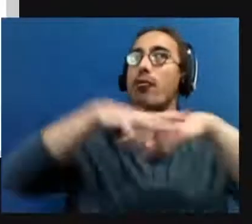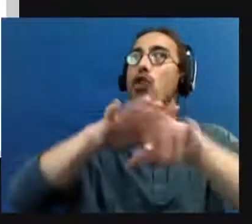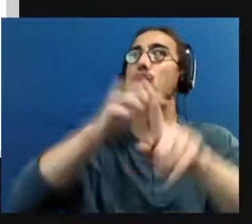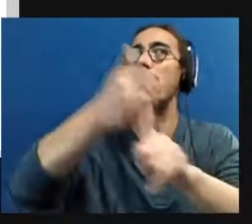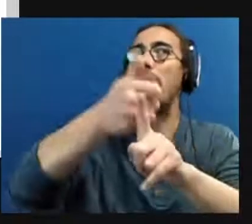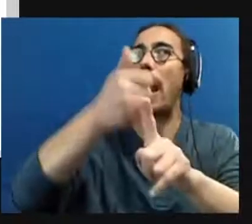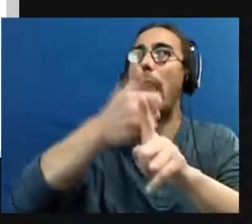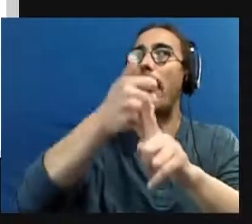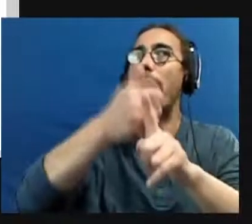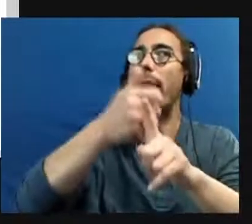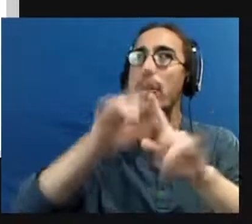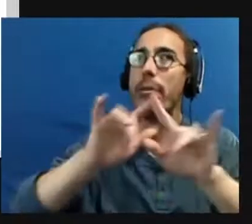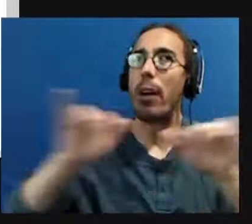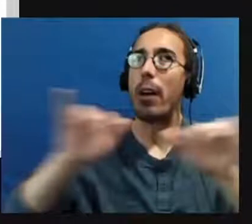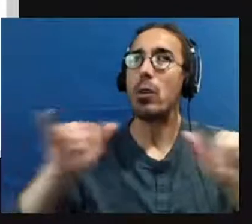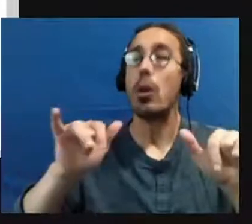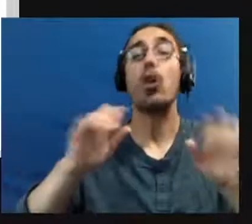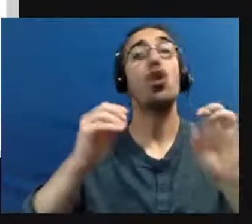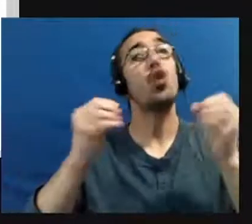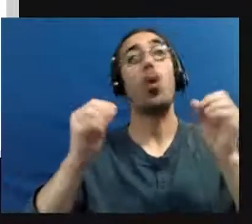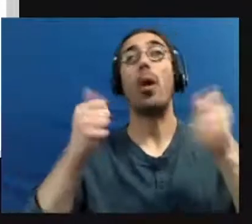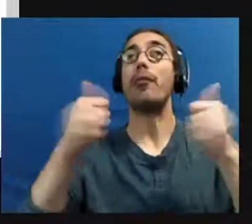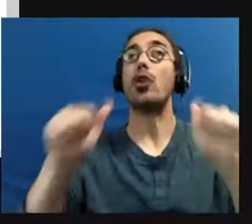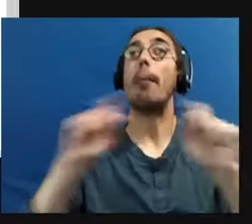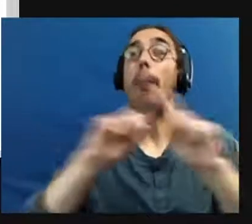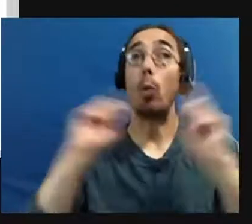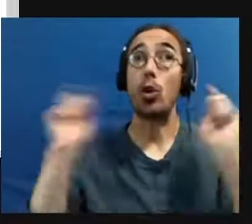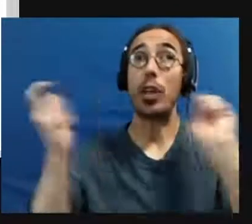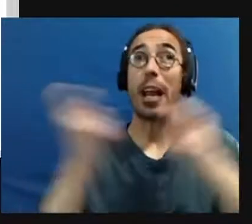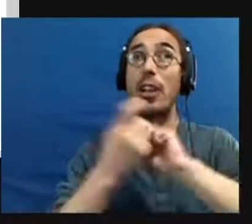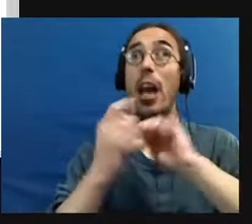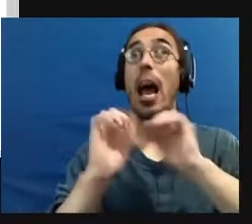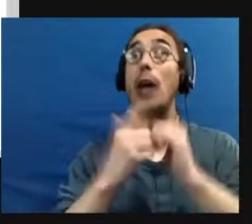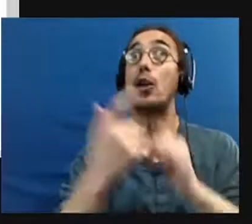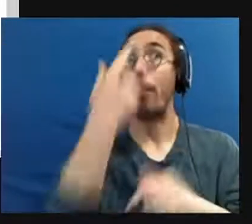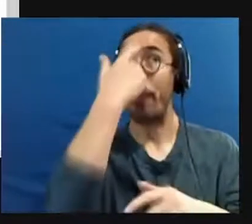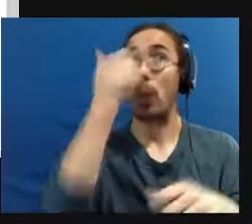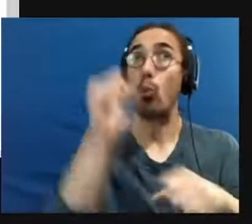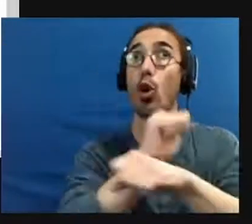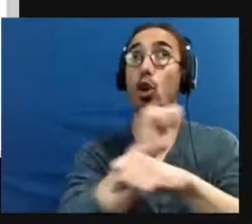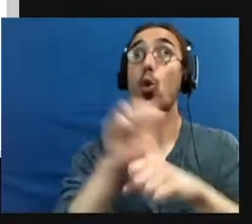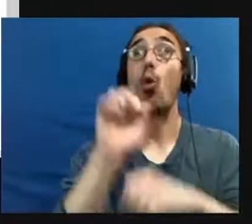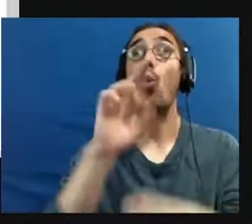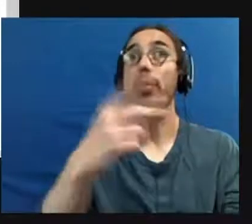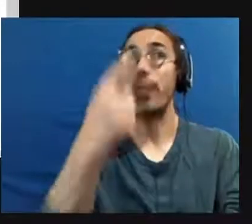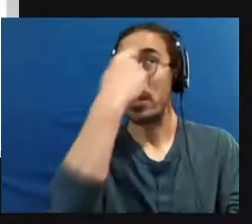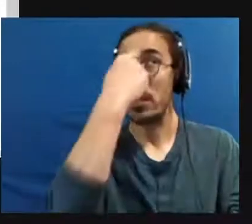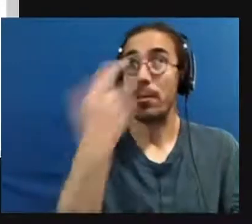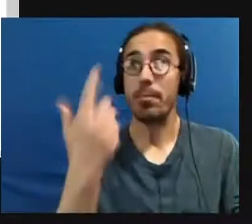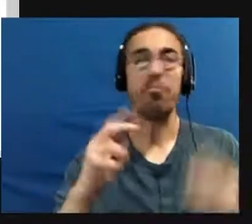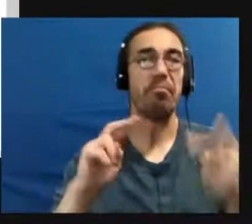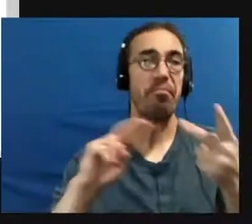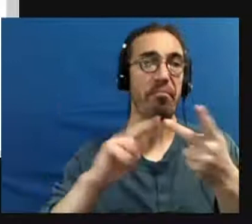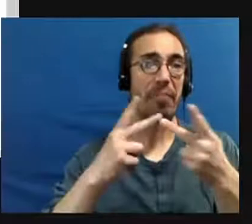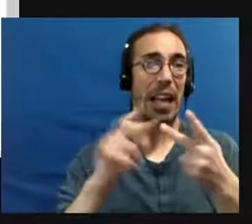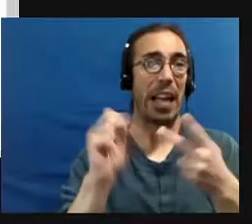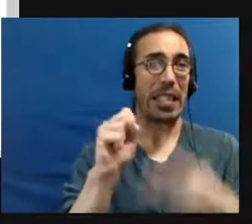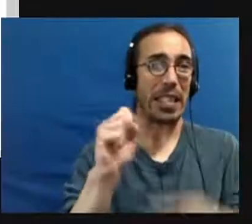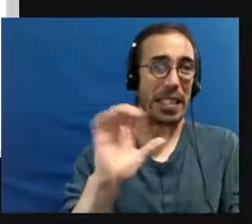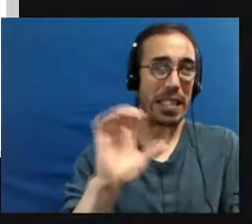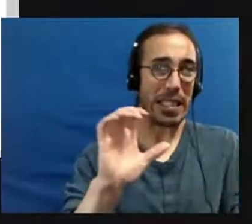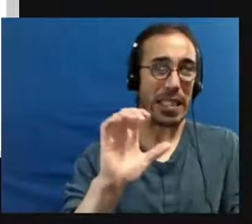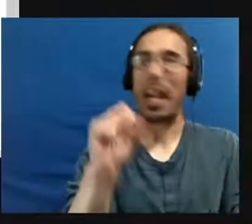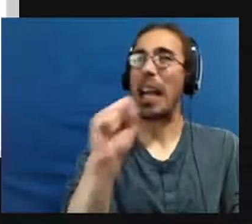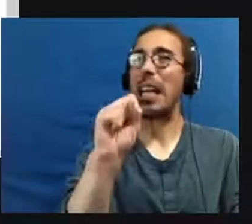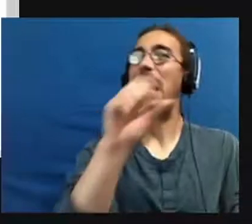no effort from you, but it will start to change how your mind works or thinks. The second S is C. So specifically